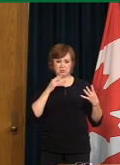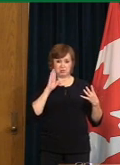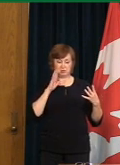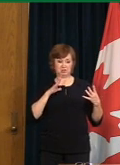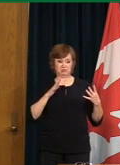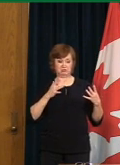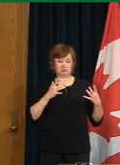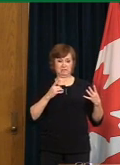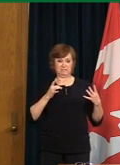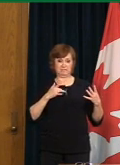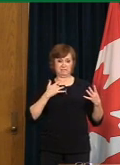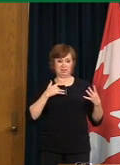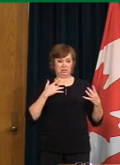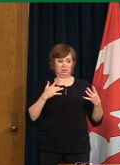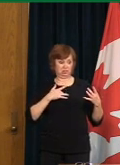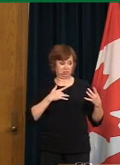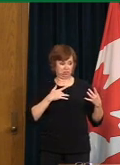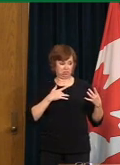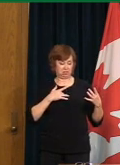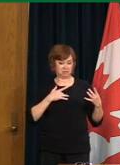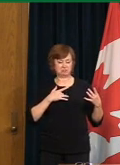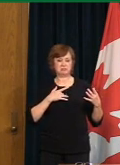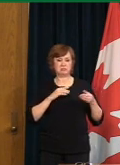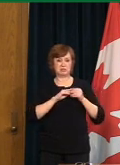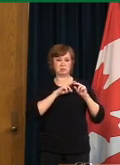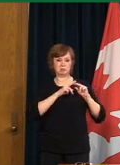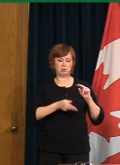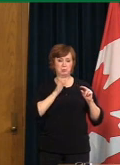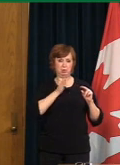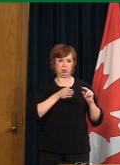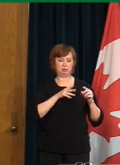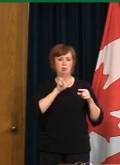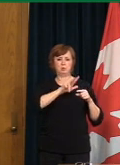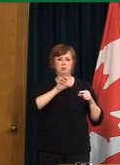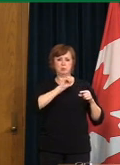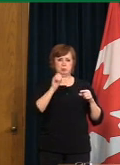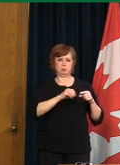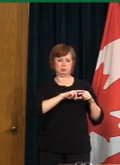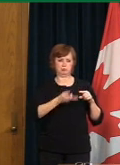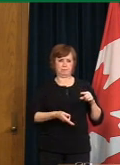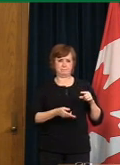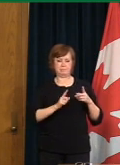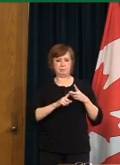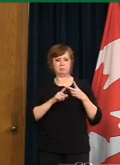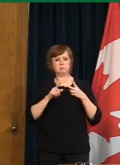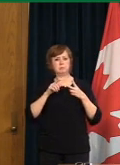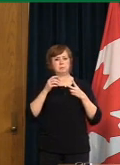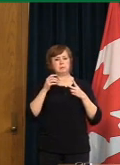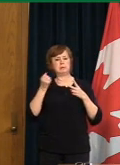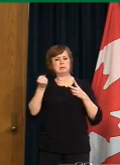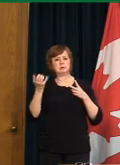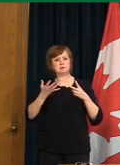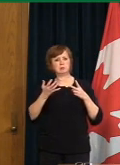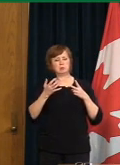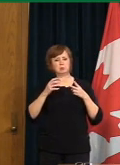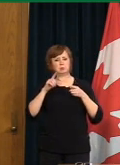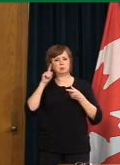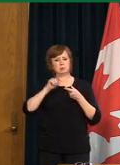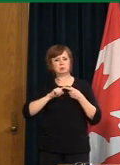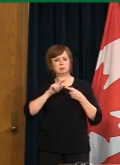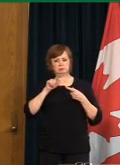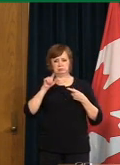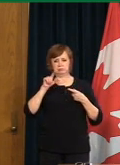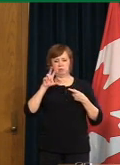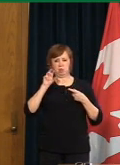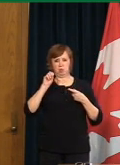that. To reduce the number of people in our casinos or in our large event centers to 30 people, by no means is